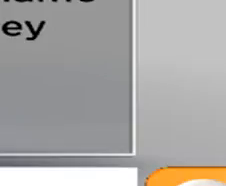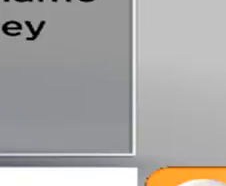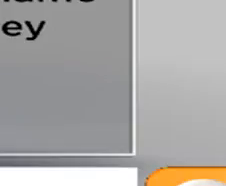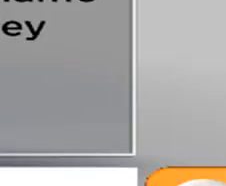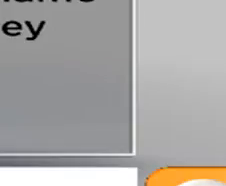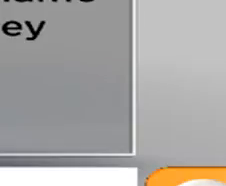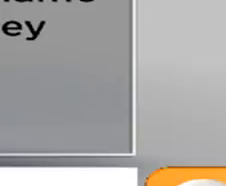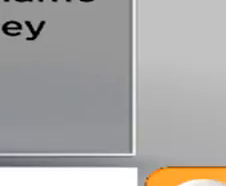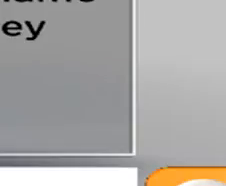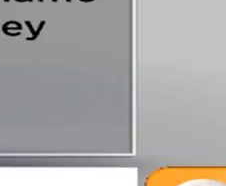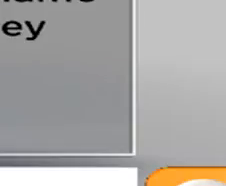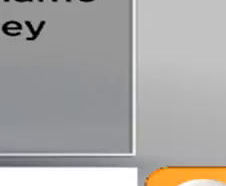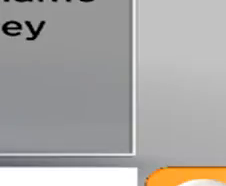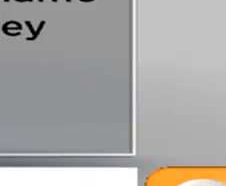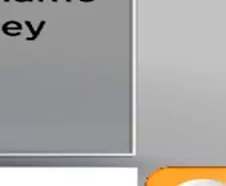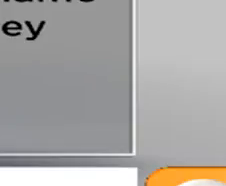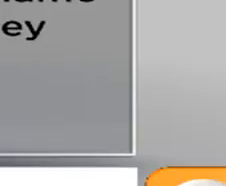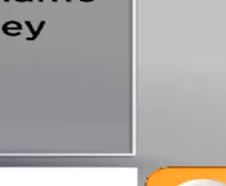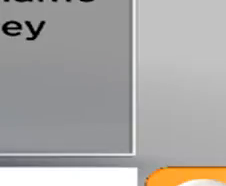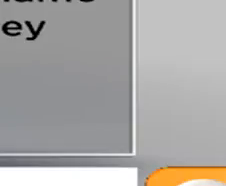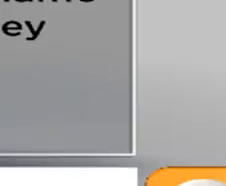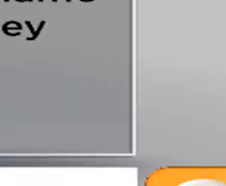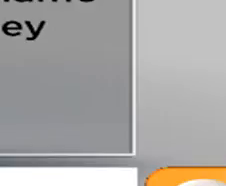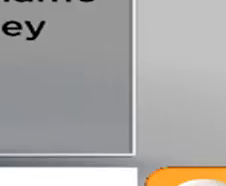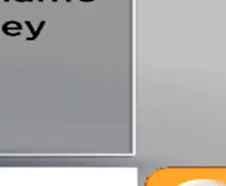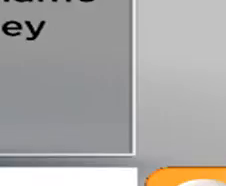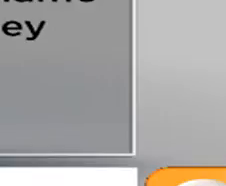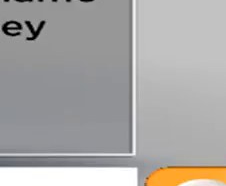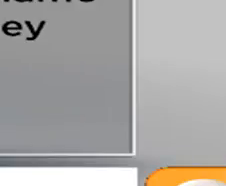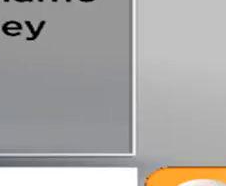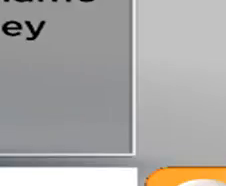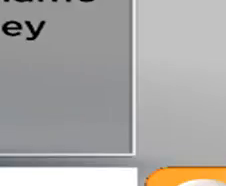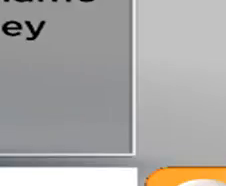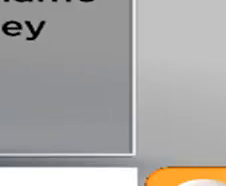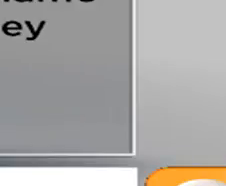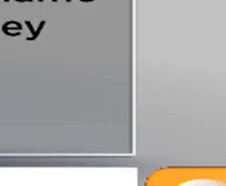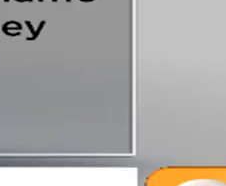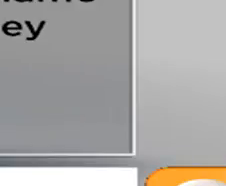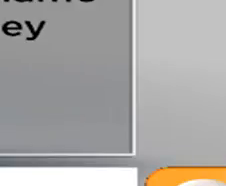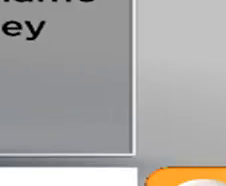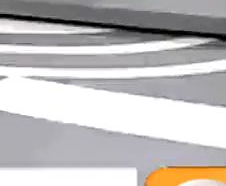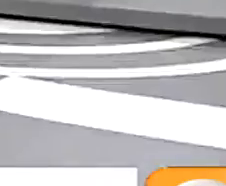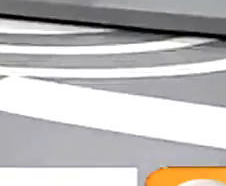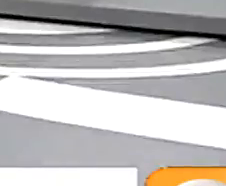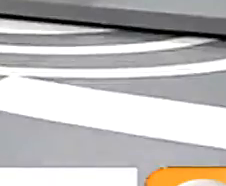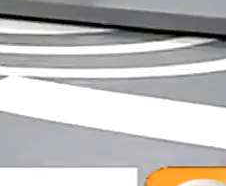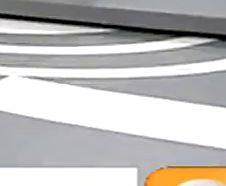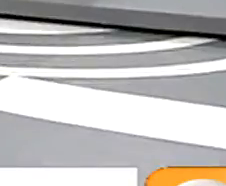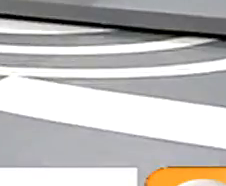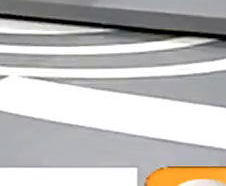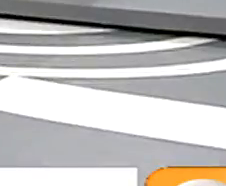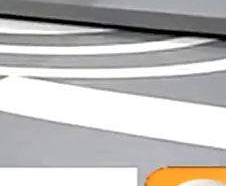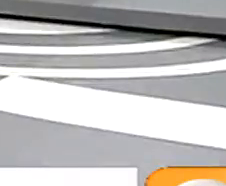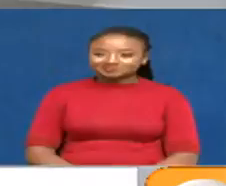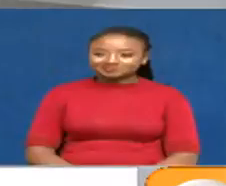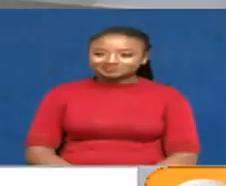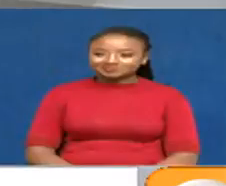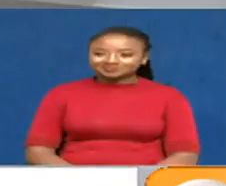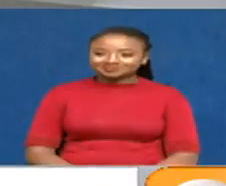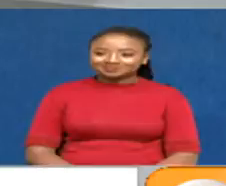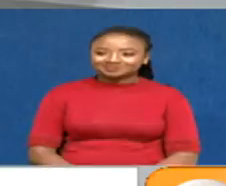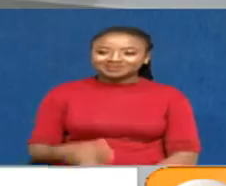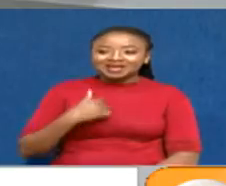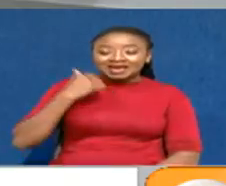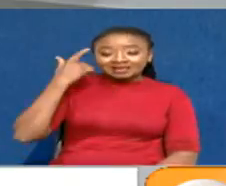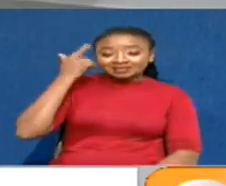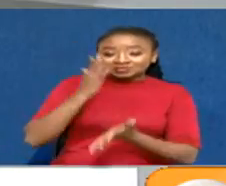be abolished altogether. I'll give you a chance to respond to that, starting with Ivan. I think think that